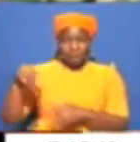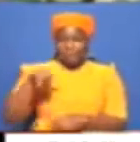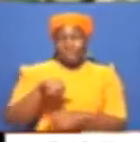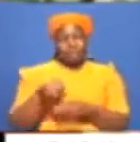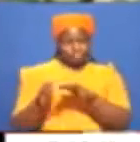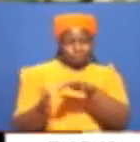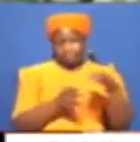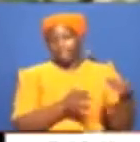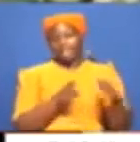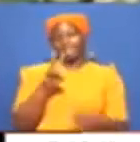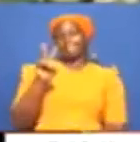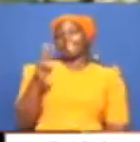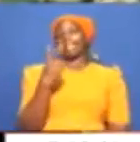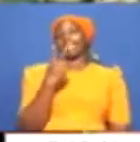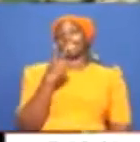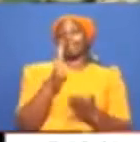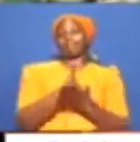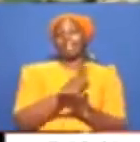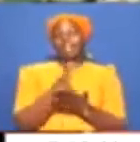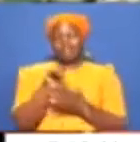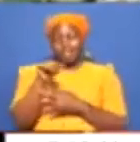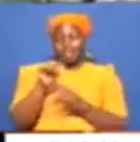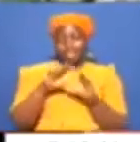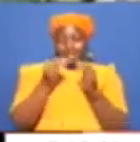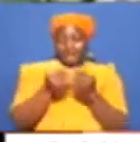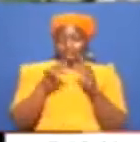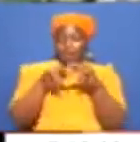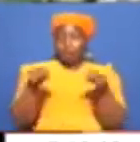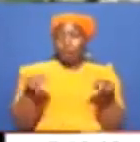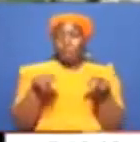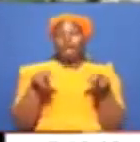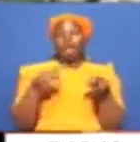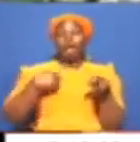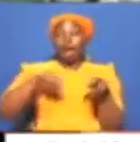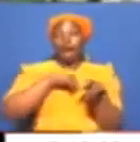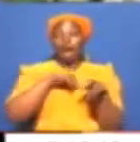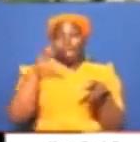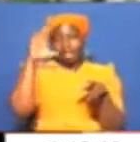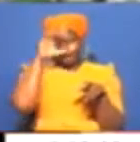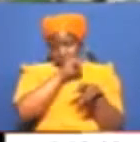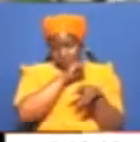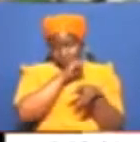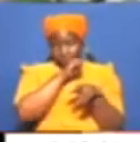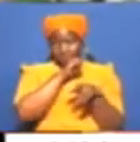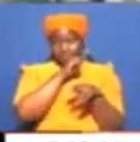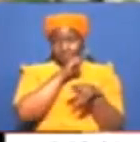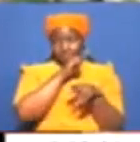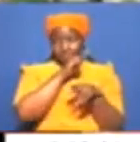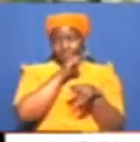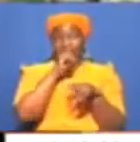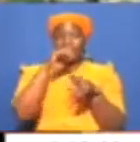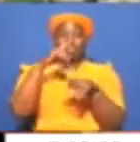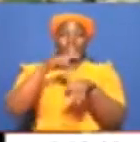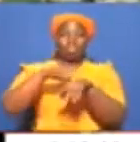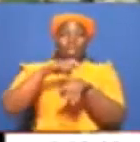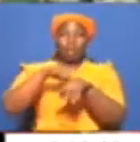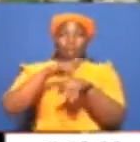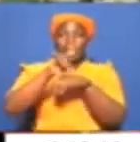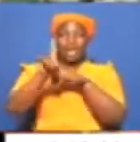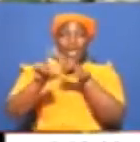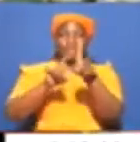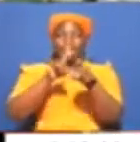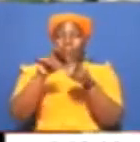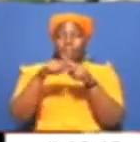part of these classrooms, we are assuming that by the time the exams start in